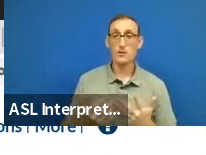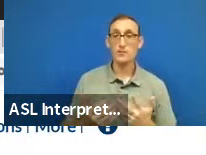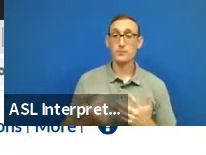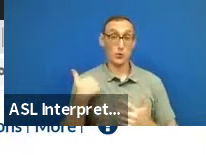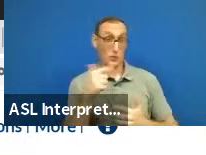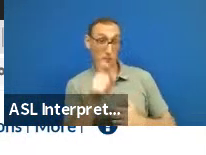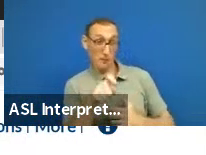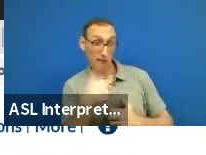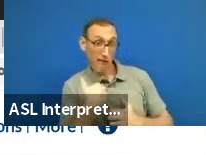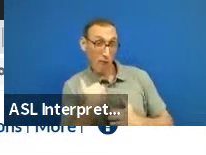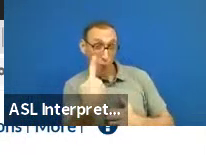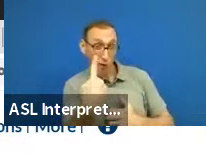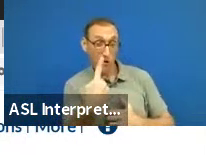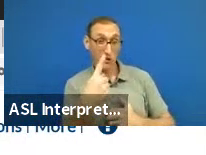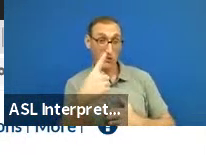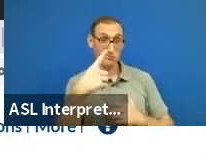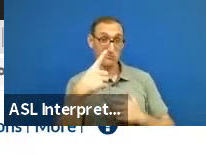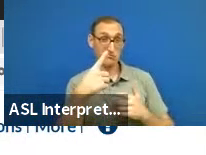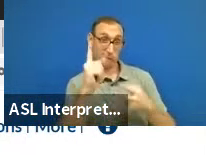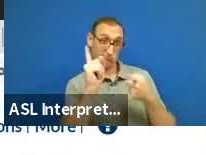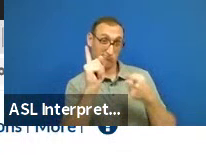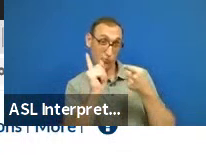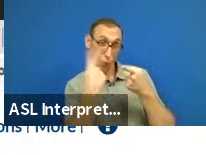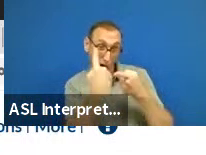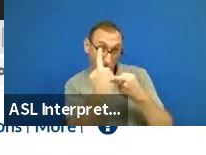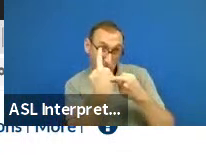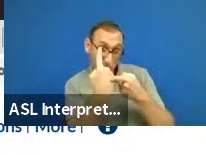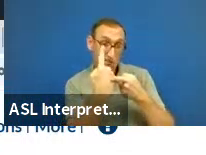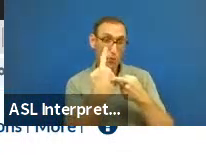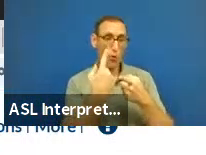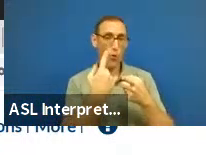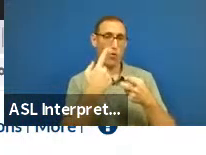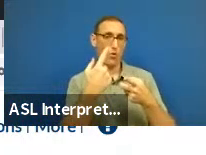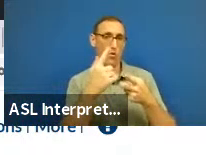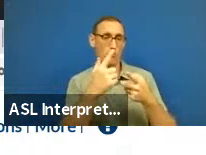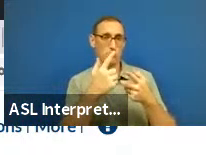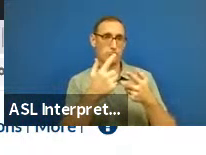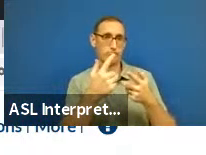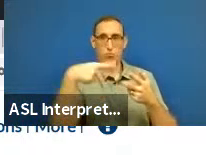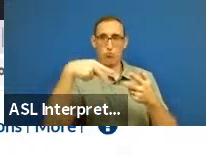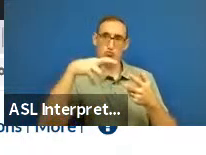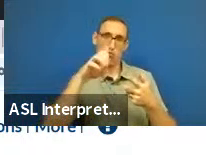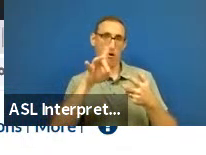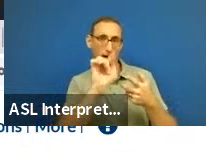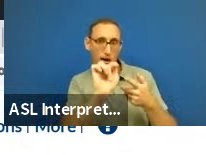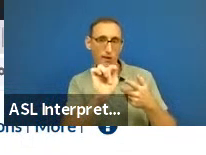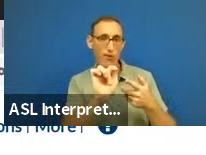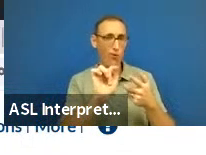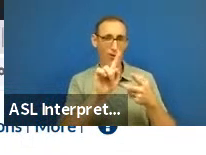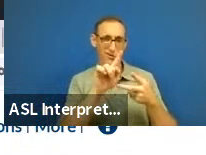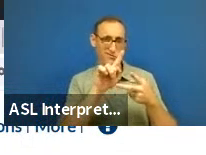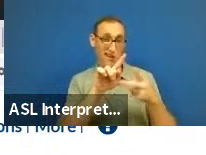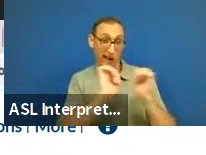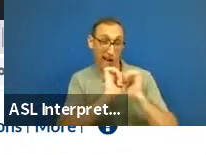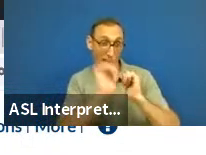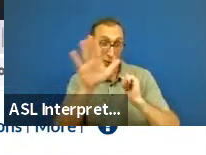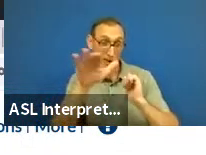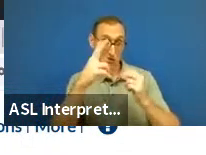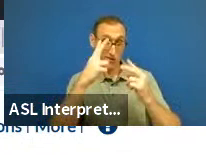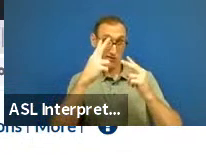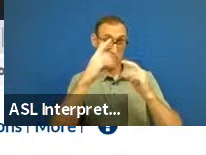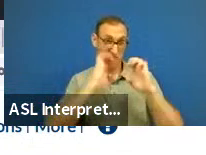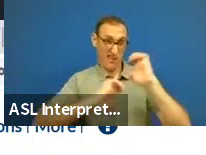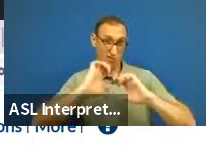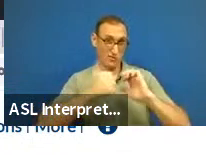to evaluate ourselves? This sounds a lot to me like what we do as we build